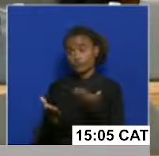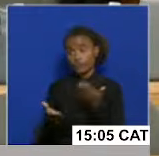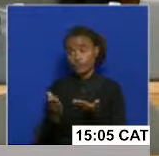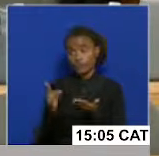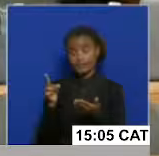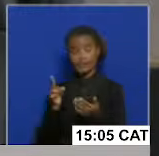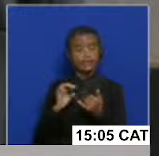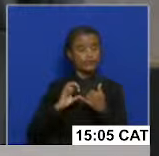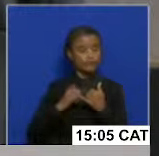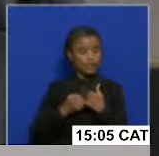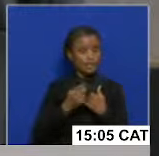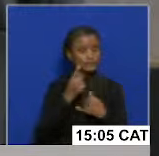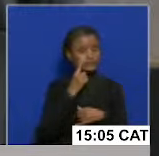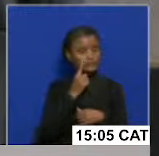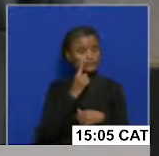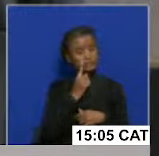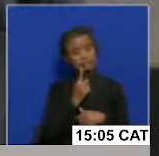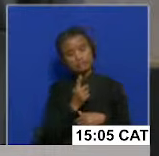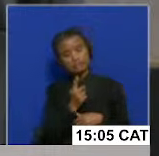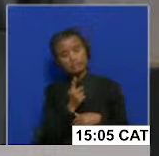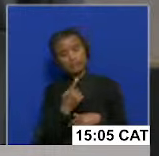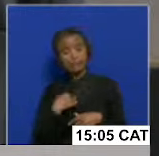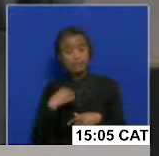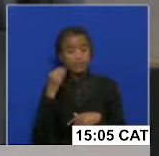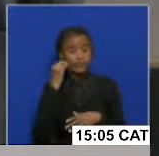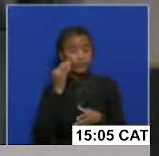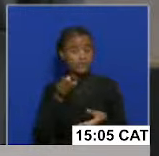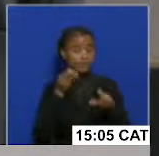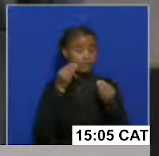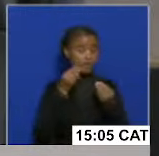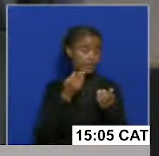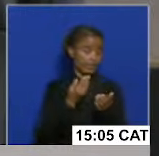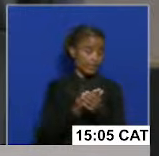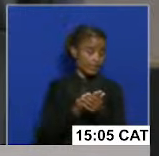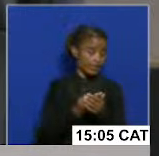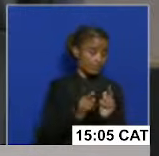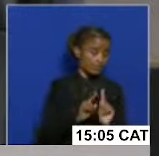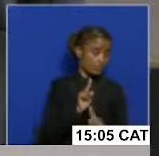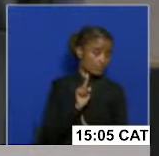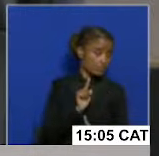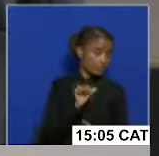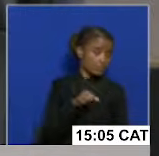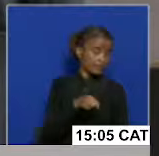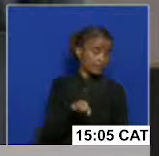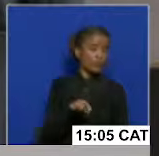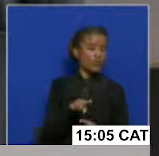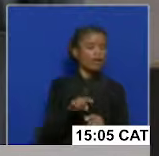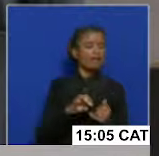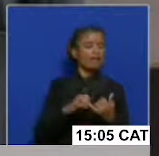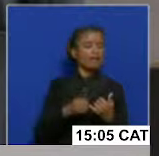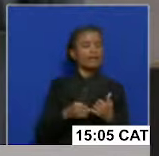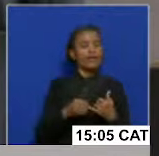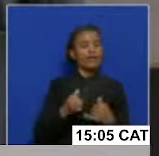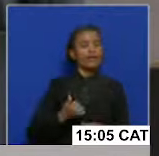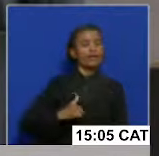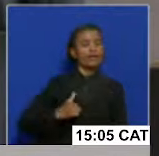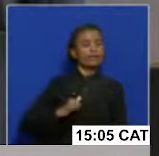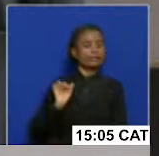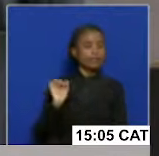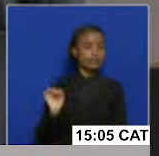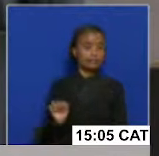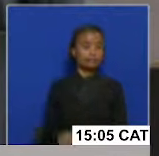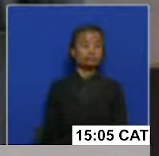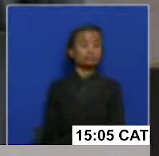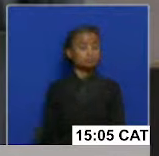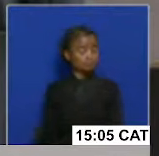not. And he was indeed lucky, and he found you compliant, even if your